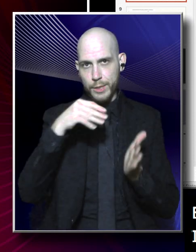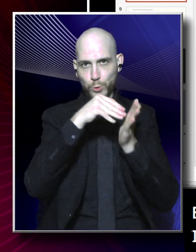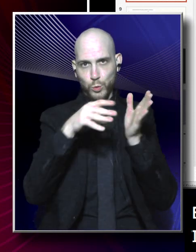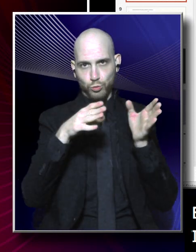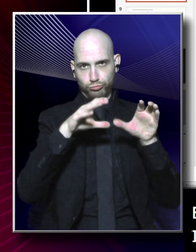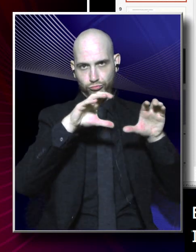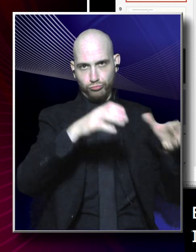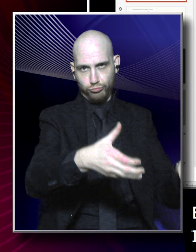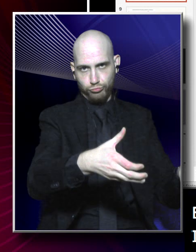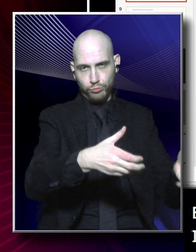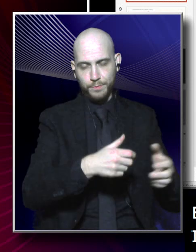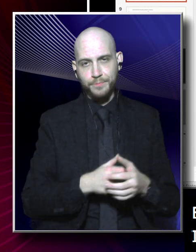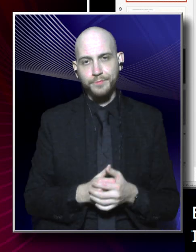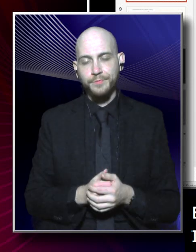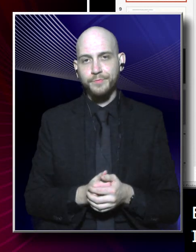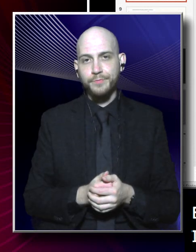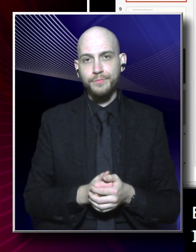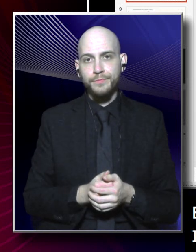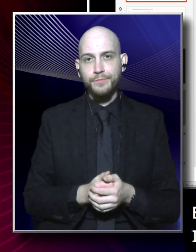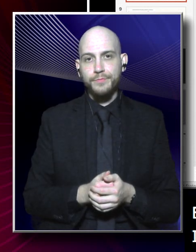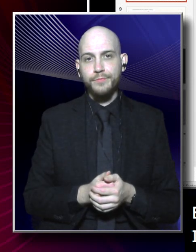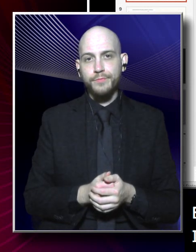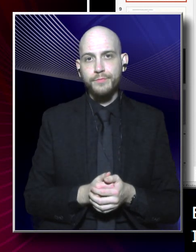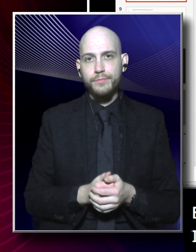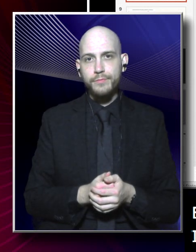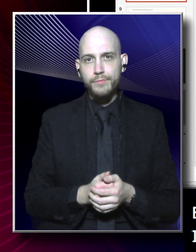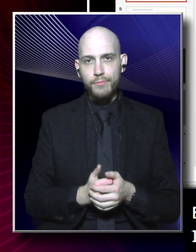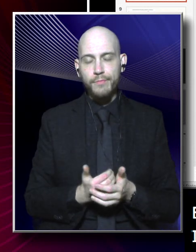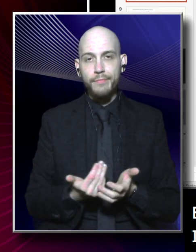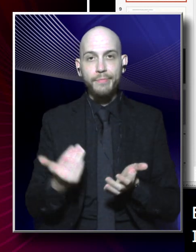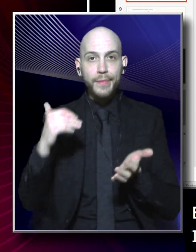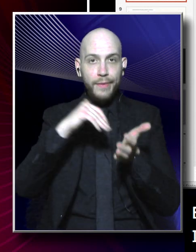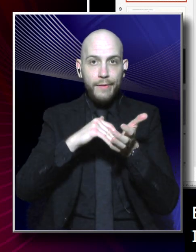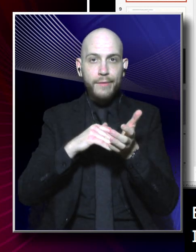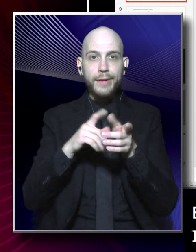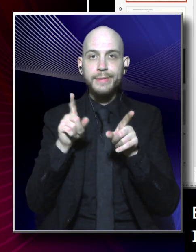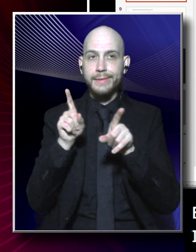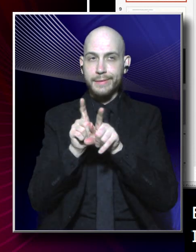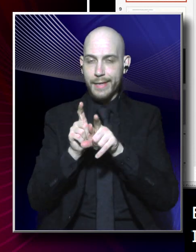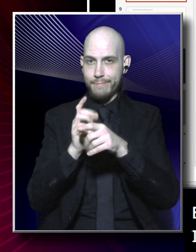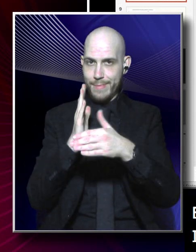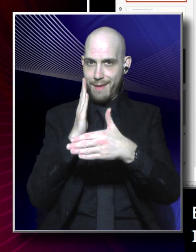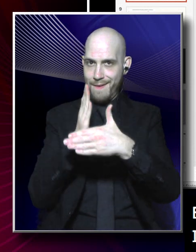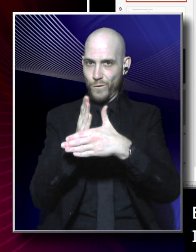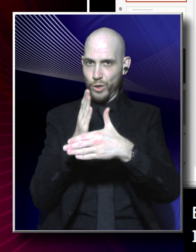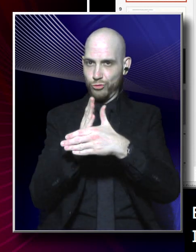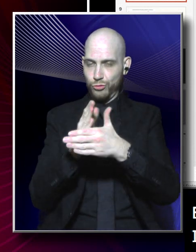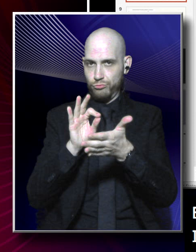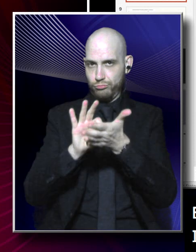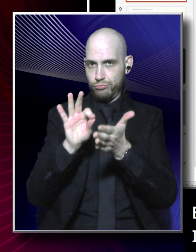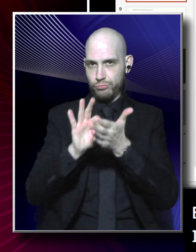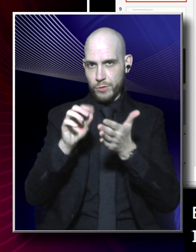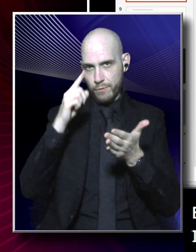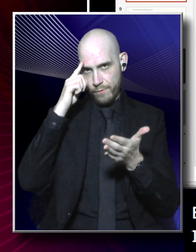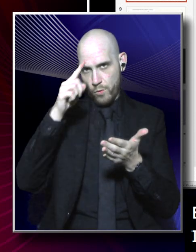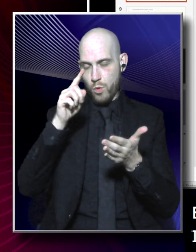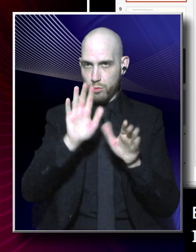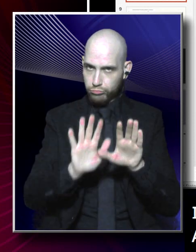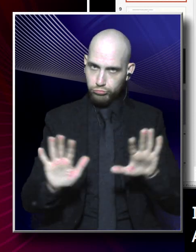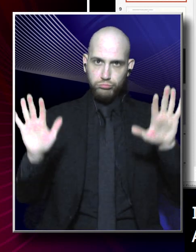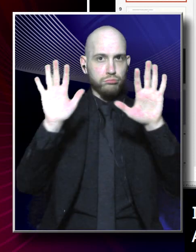And then again, the same average scores for all populations with the